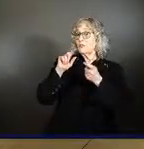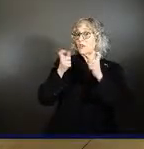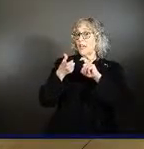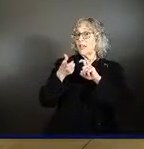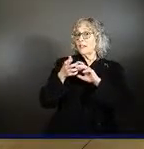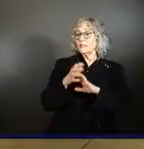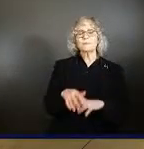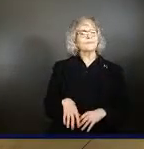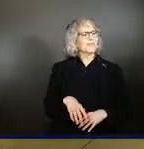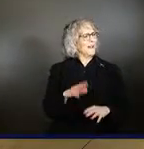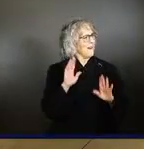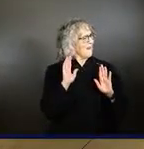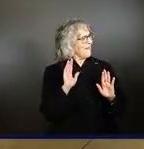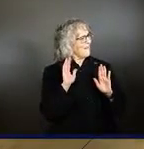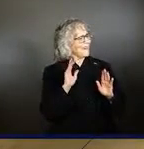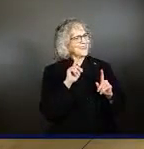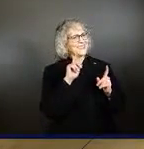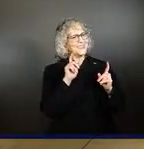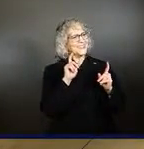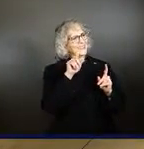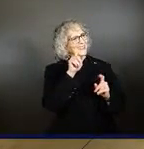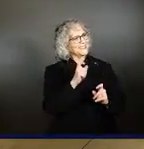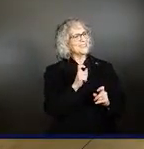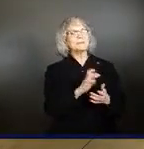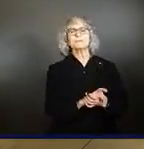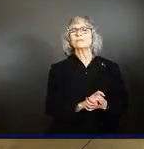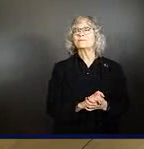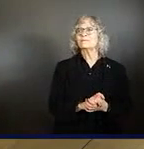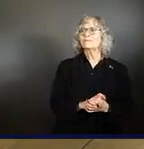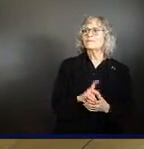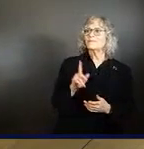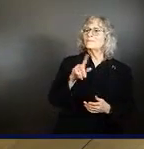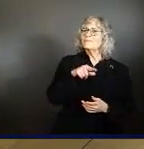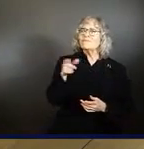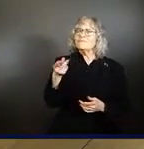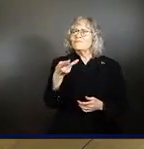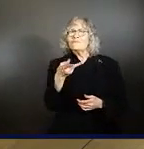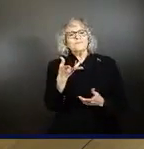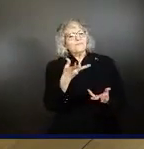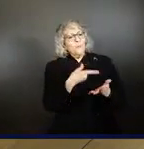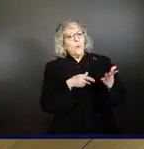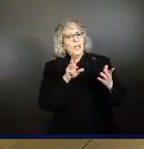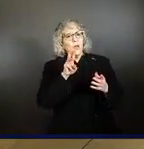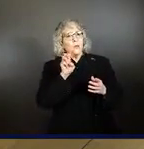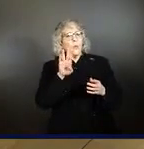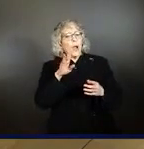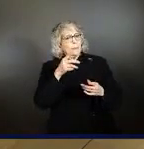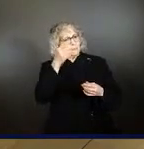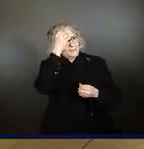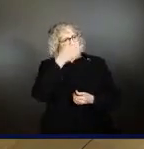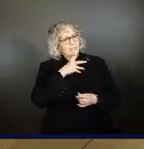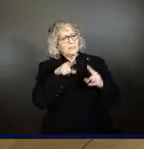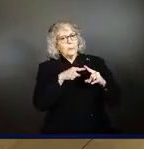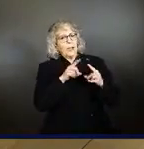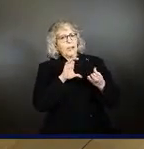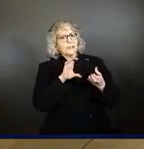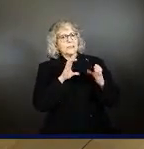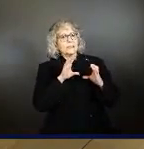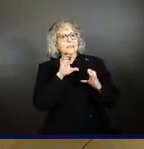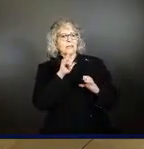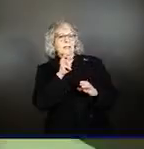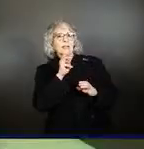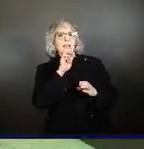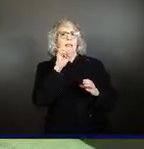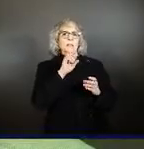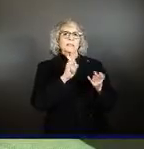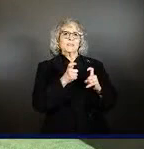Great question, Olivia. So, Nestor, Alex, what can Webb tell us about Earth's climate change? Well, this is an excellent